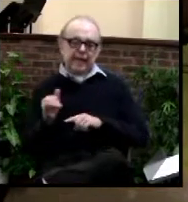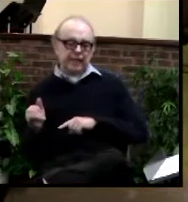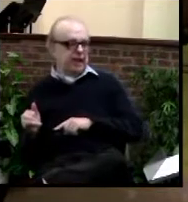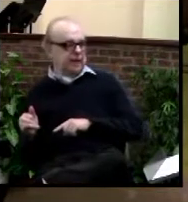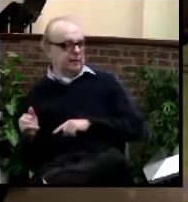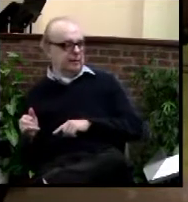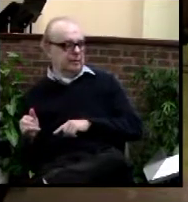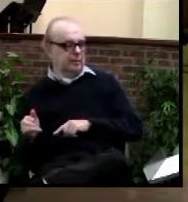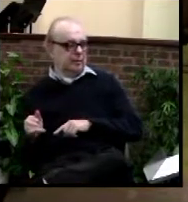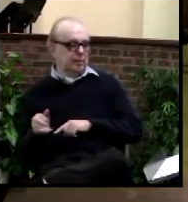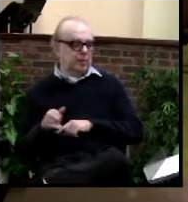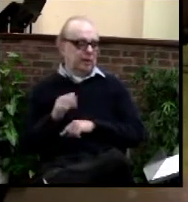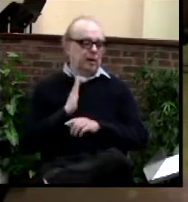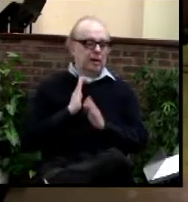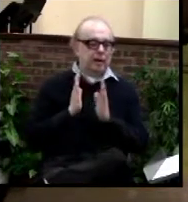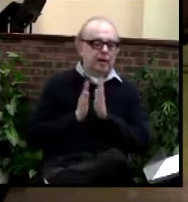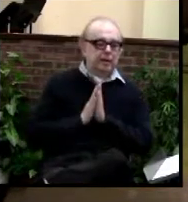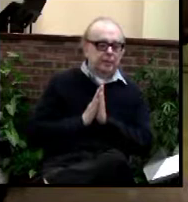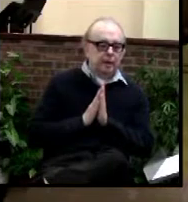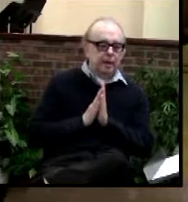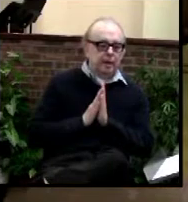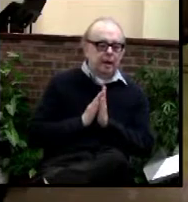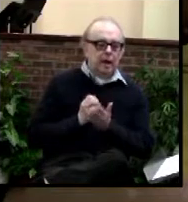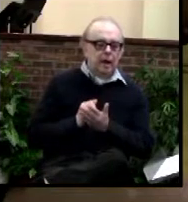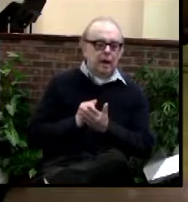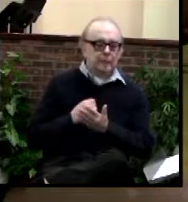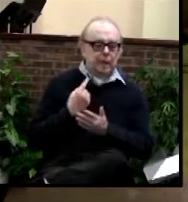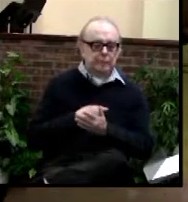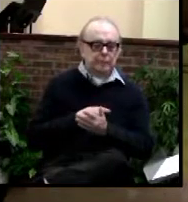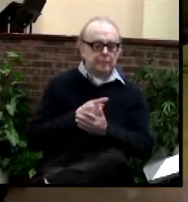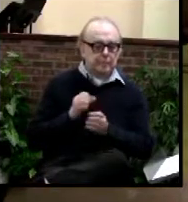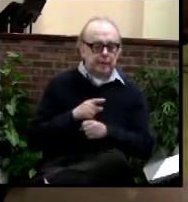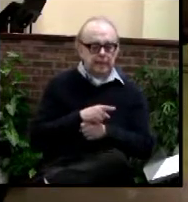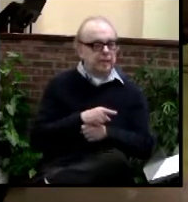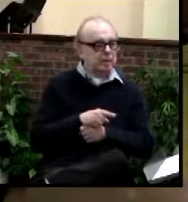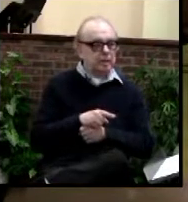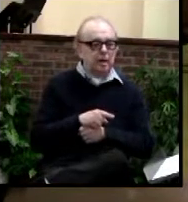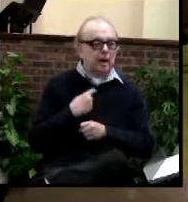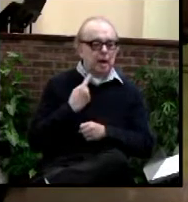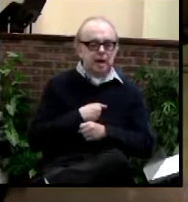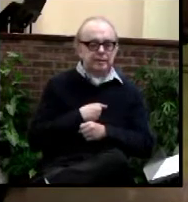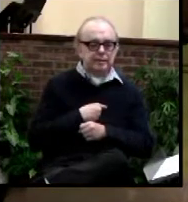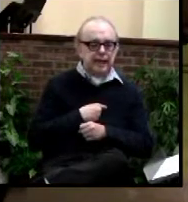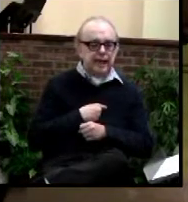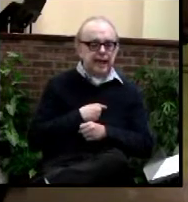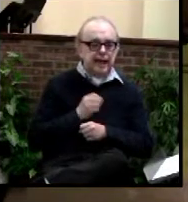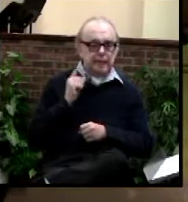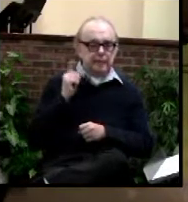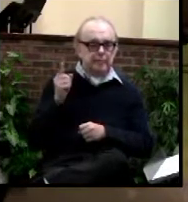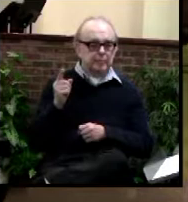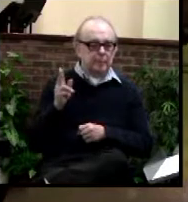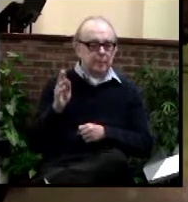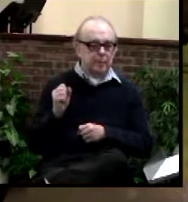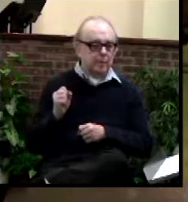When God is asking us to help make them us in Him. And the us is with